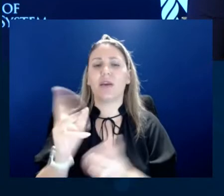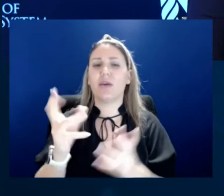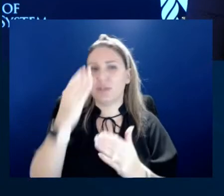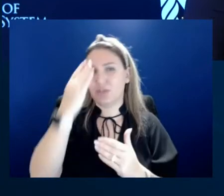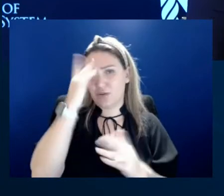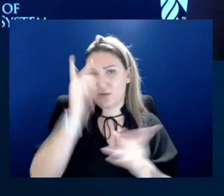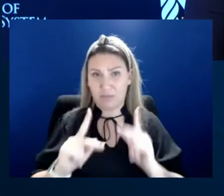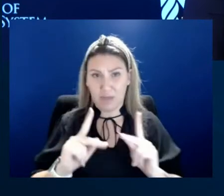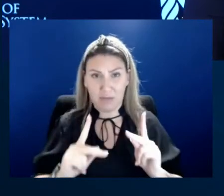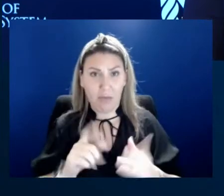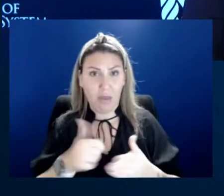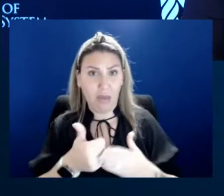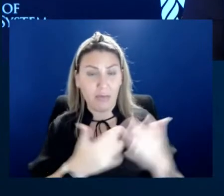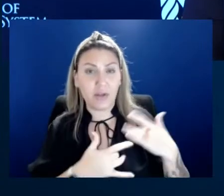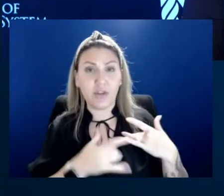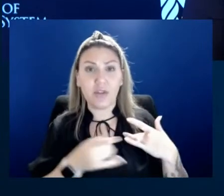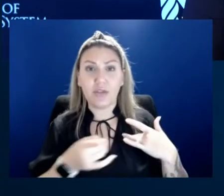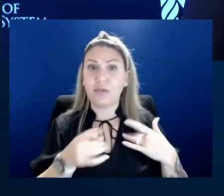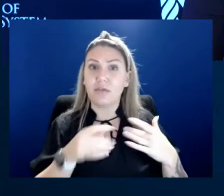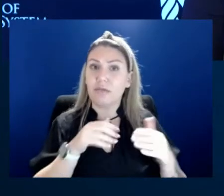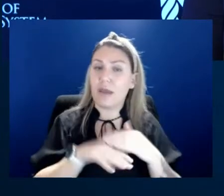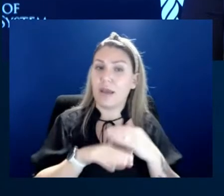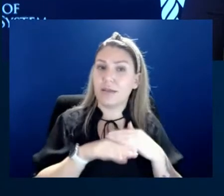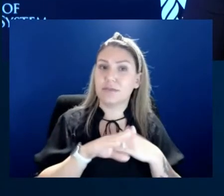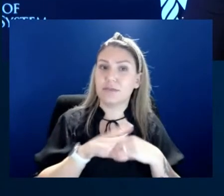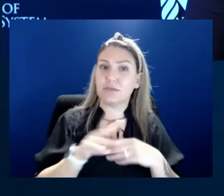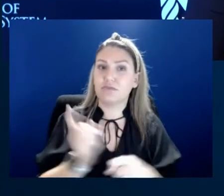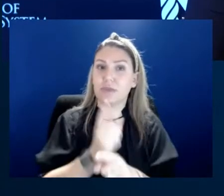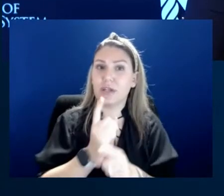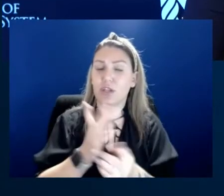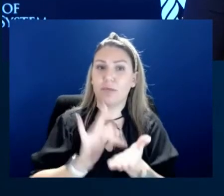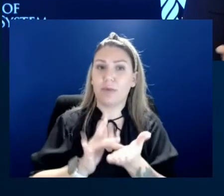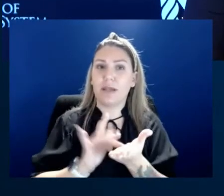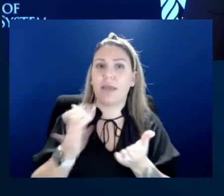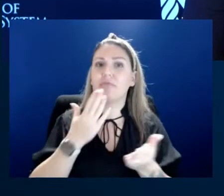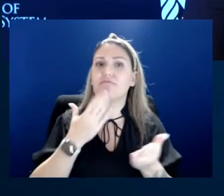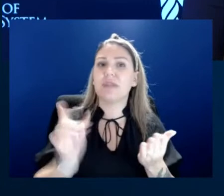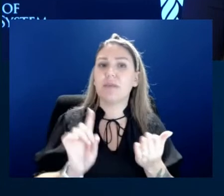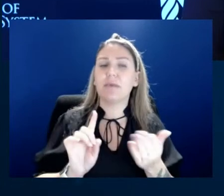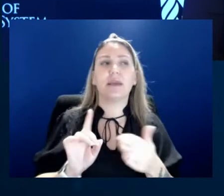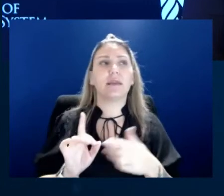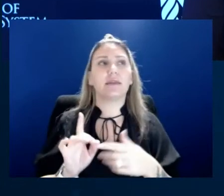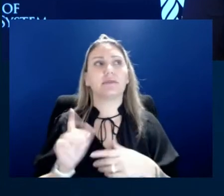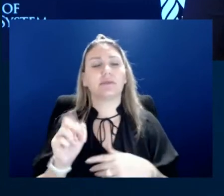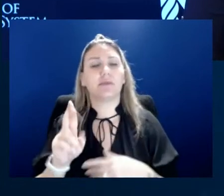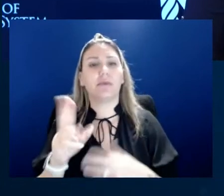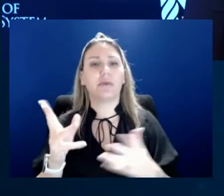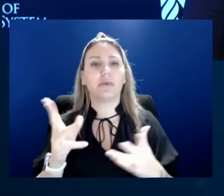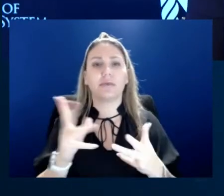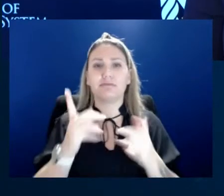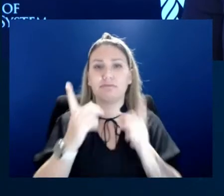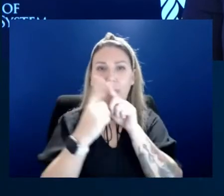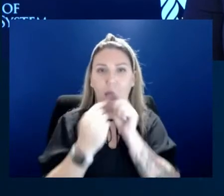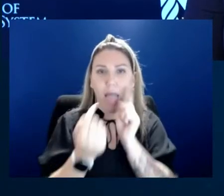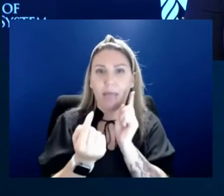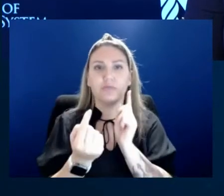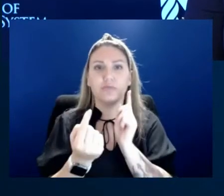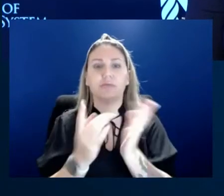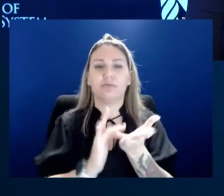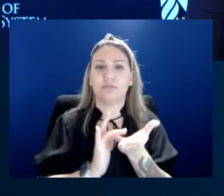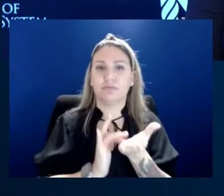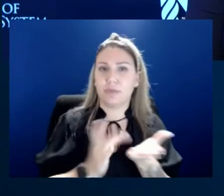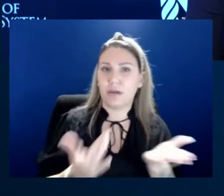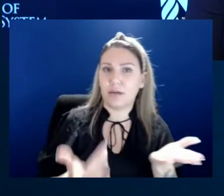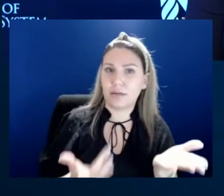getting access to just regular medication, like diabetes medication or even allergy medication.